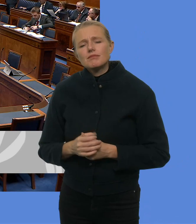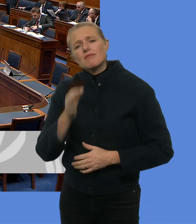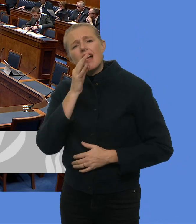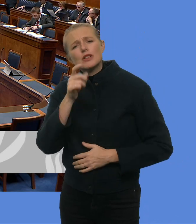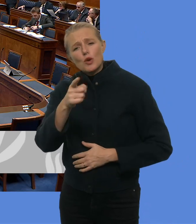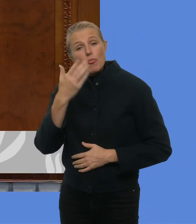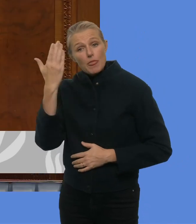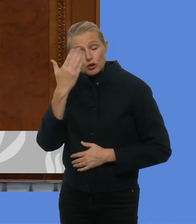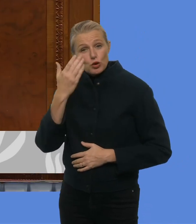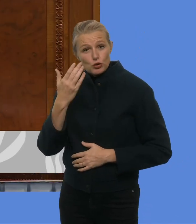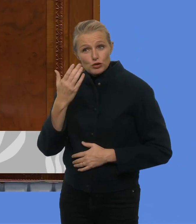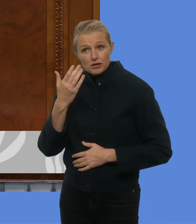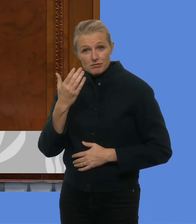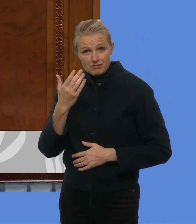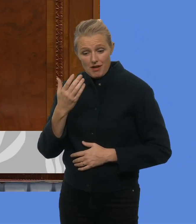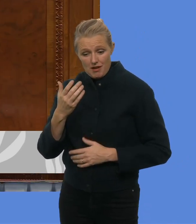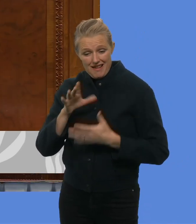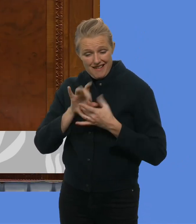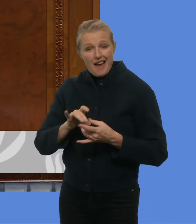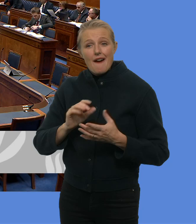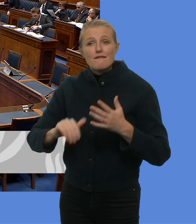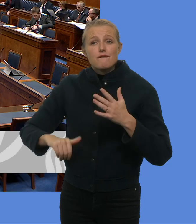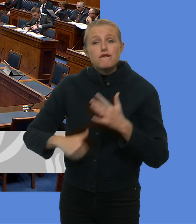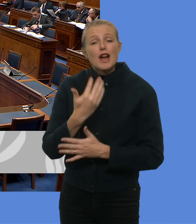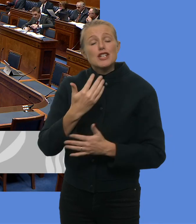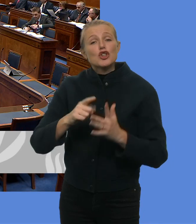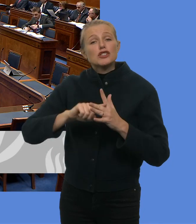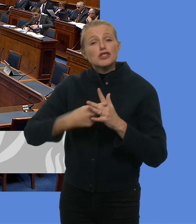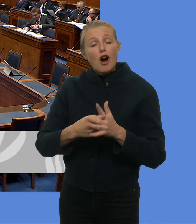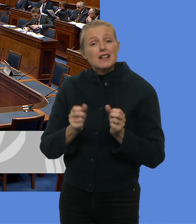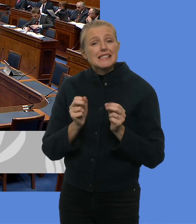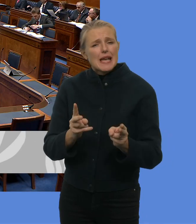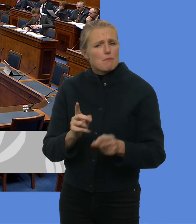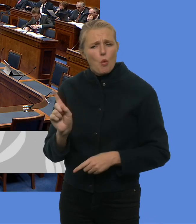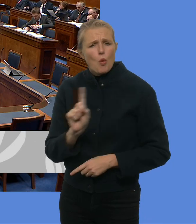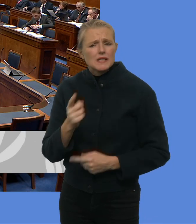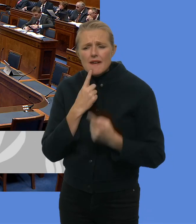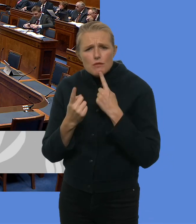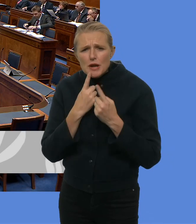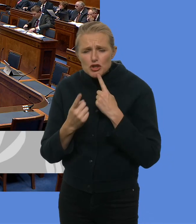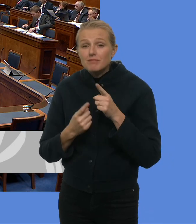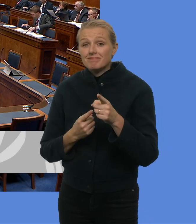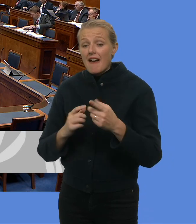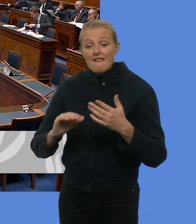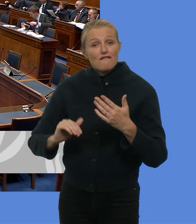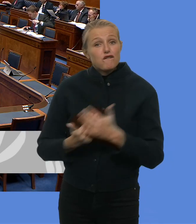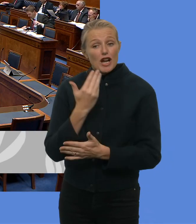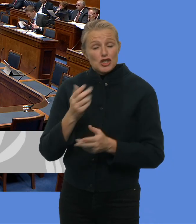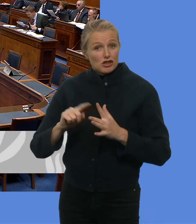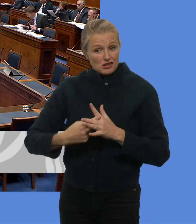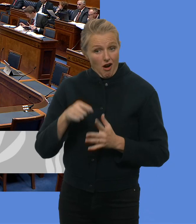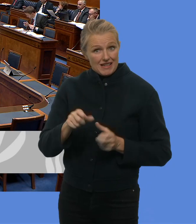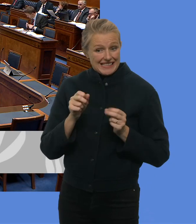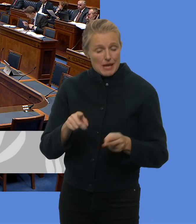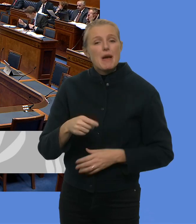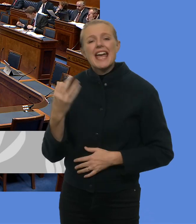those schools announced under the Fresh Start scheme? Minister. Of the announced Fresh Start projects, 8 have now been completed, with